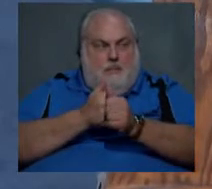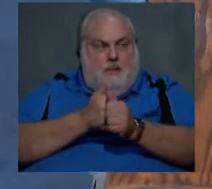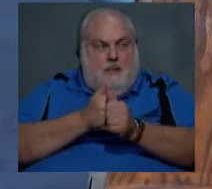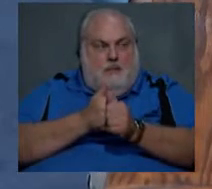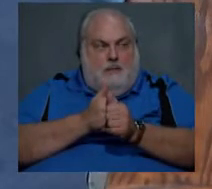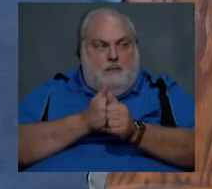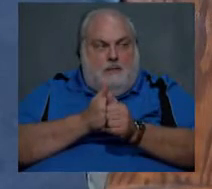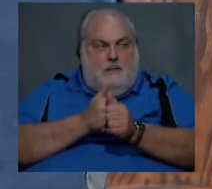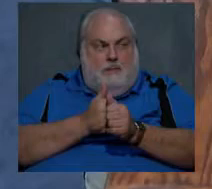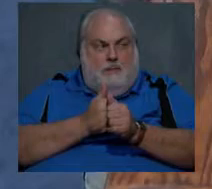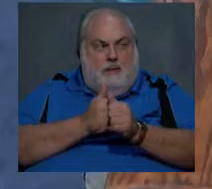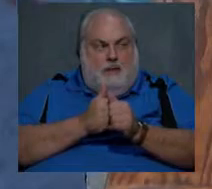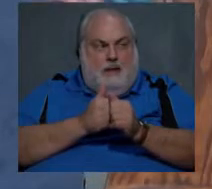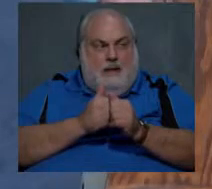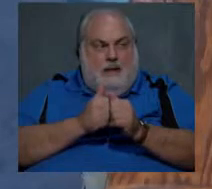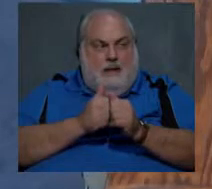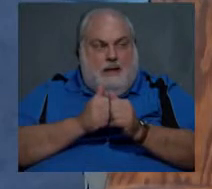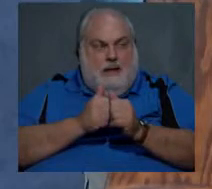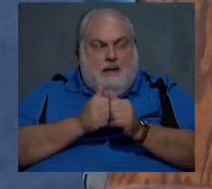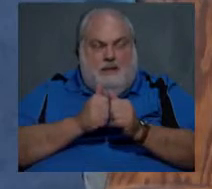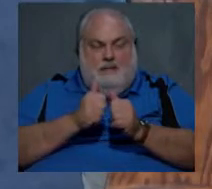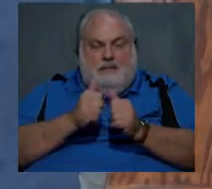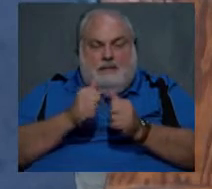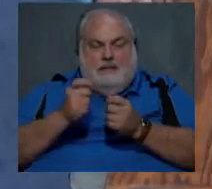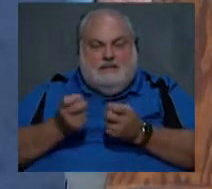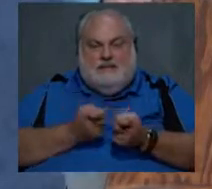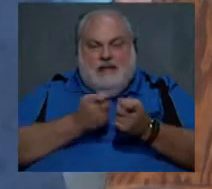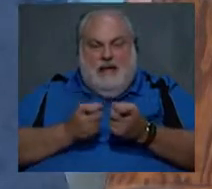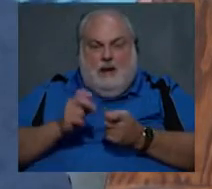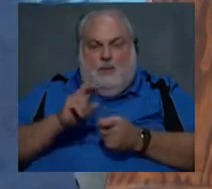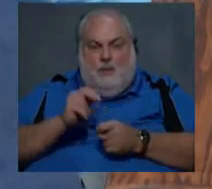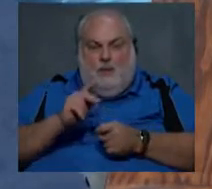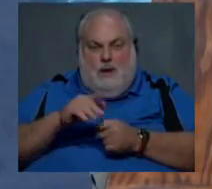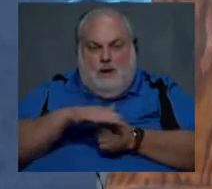corner right there. It's relatively next to the skating rink. next to the skating rink.